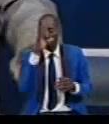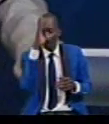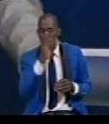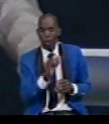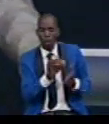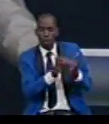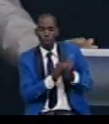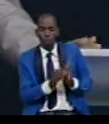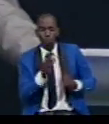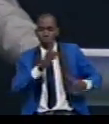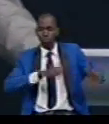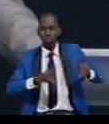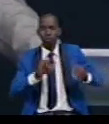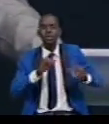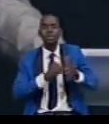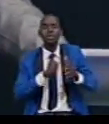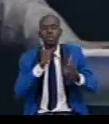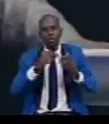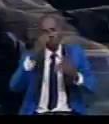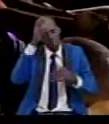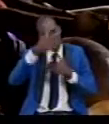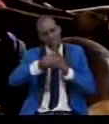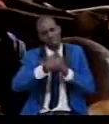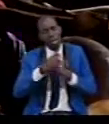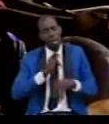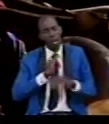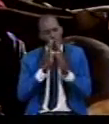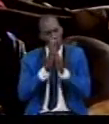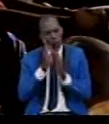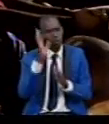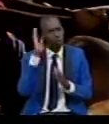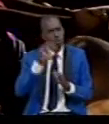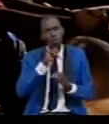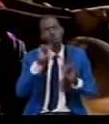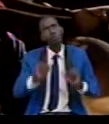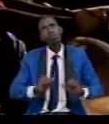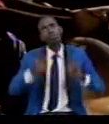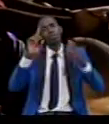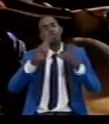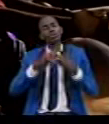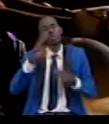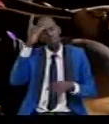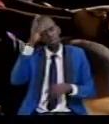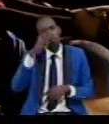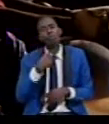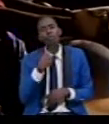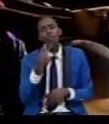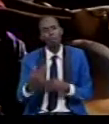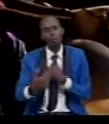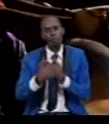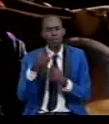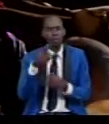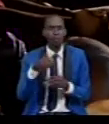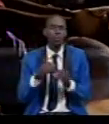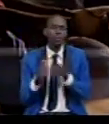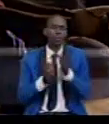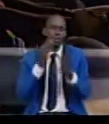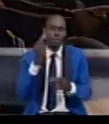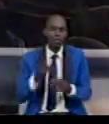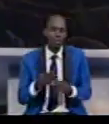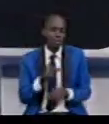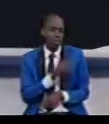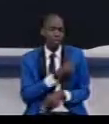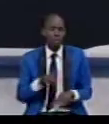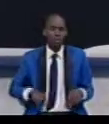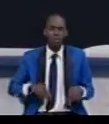will not yield to the voice of the devil. And the Lord is calling you. And as the Lord wants to set